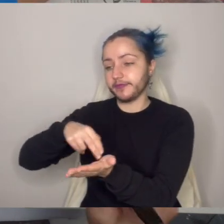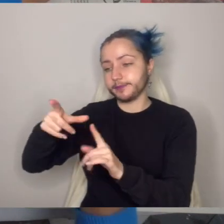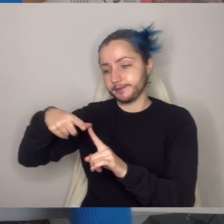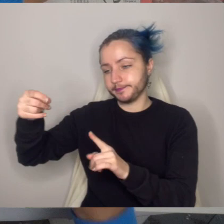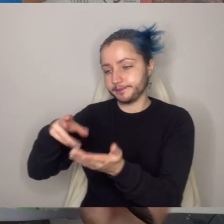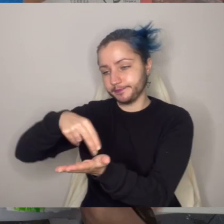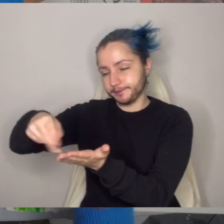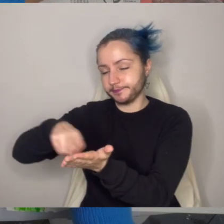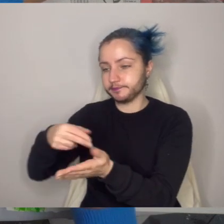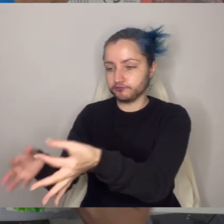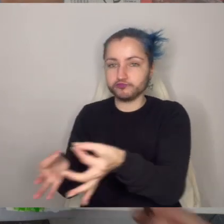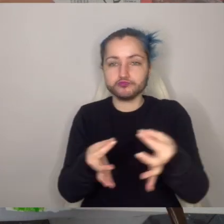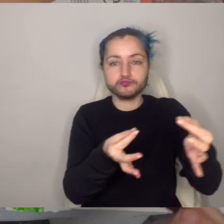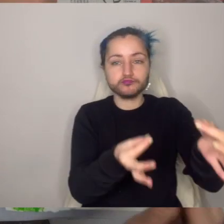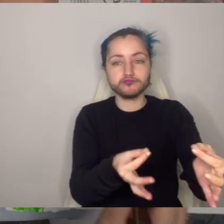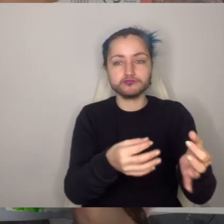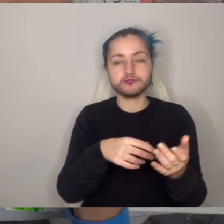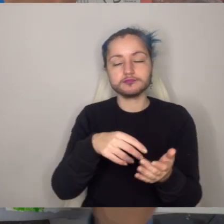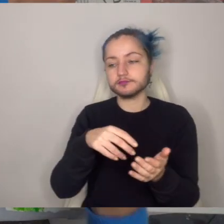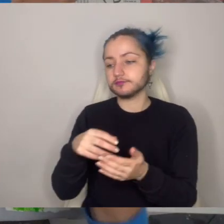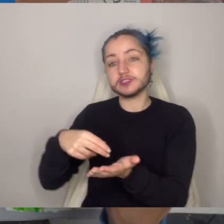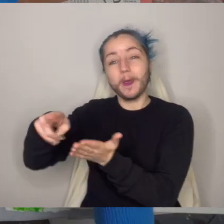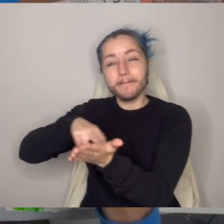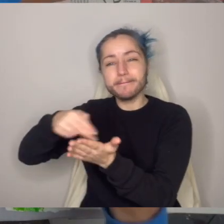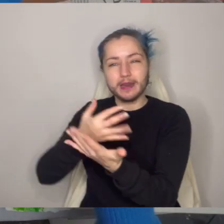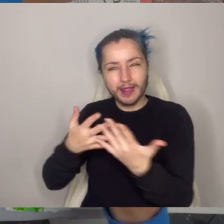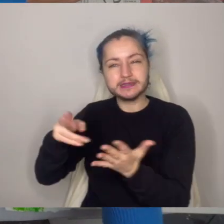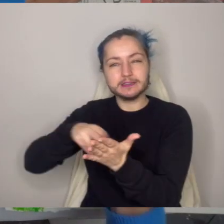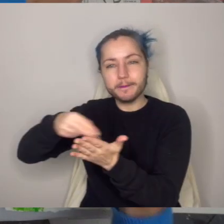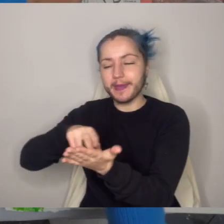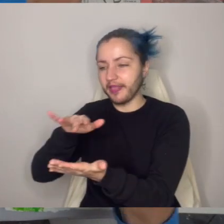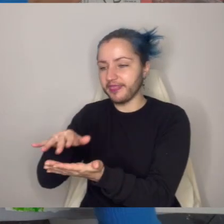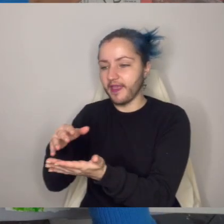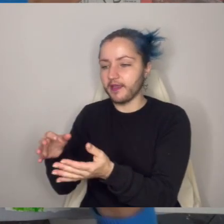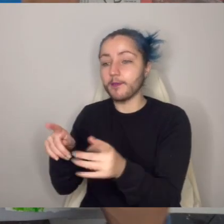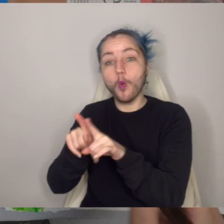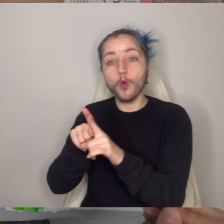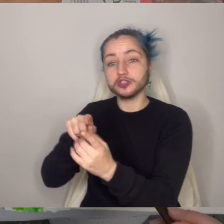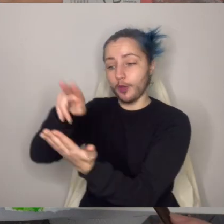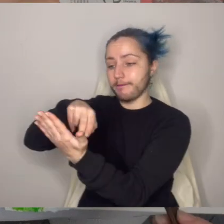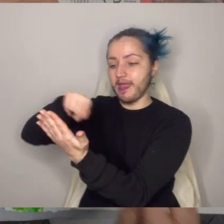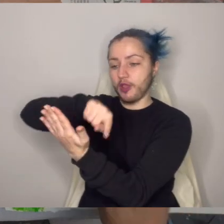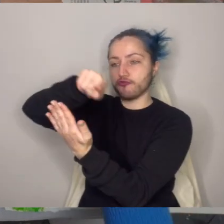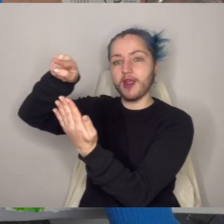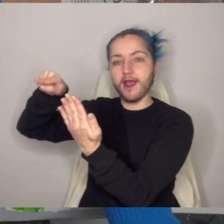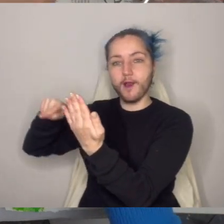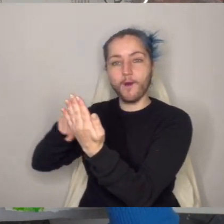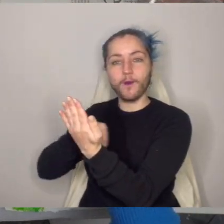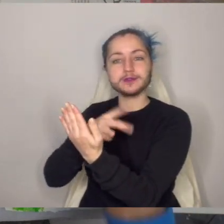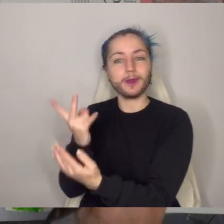are. Just paint over it. So we get lots of paint onto the leaf, but we're also leaving a mark around